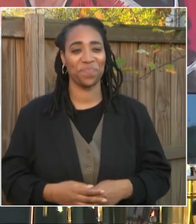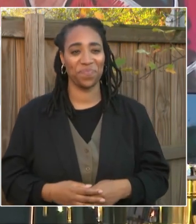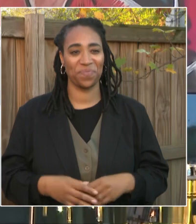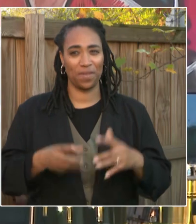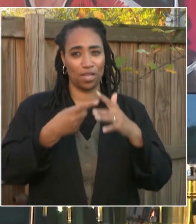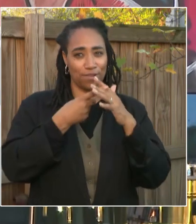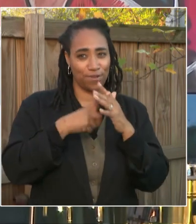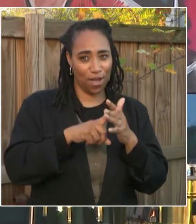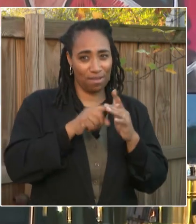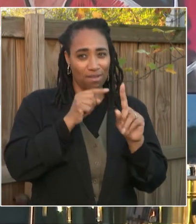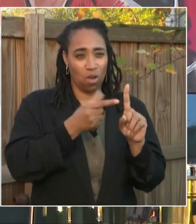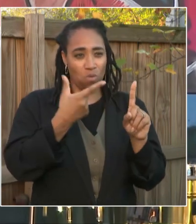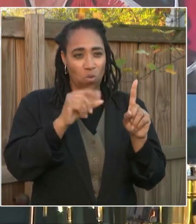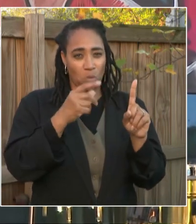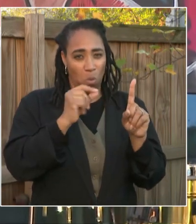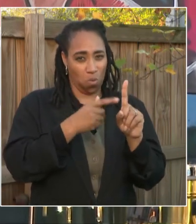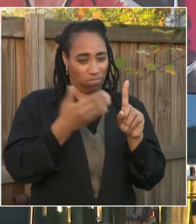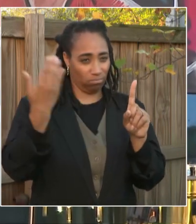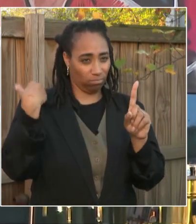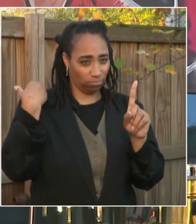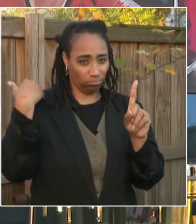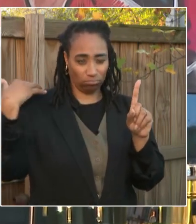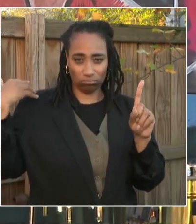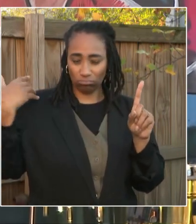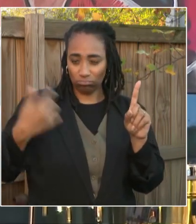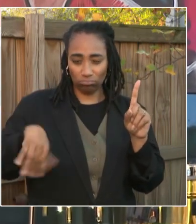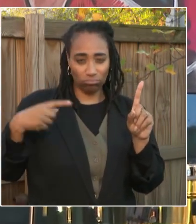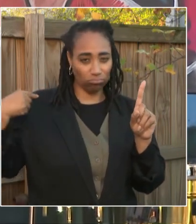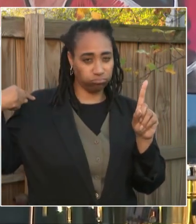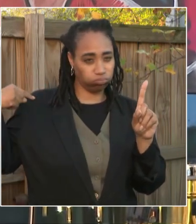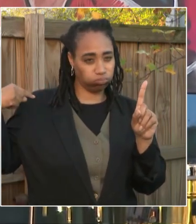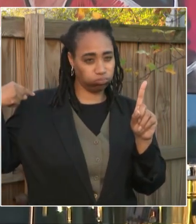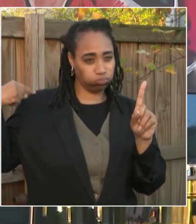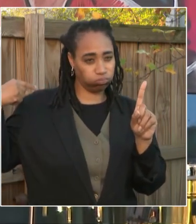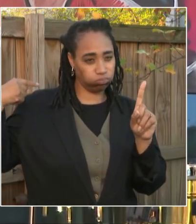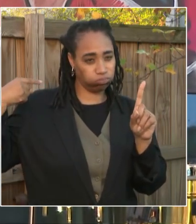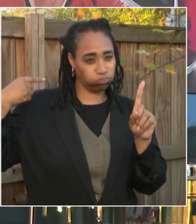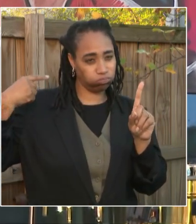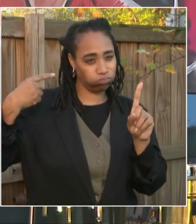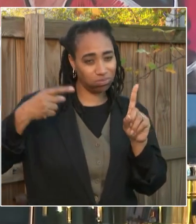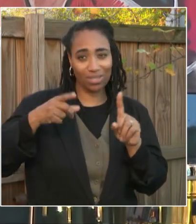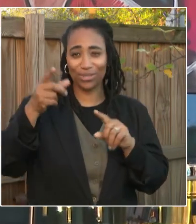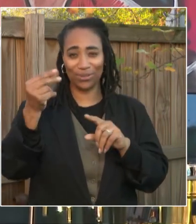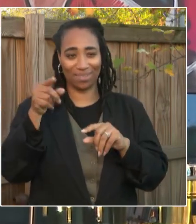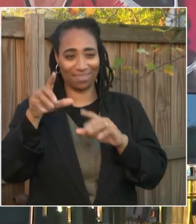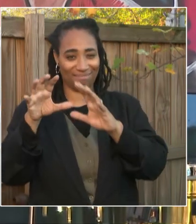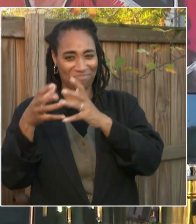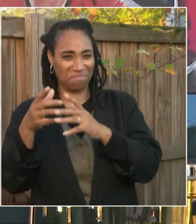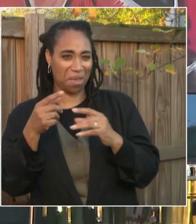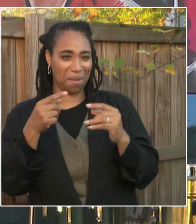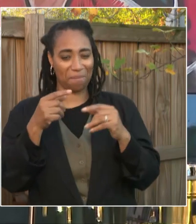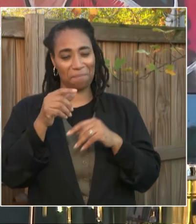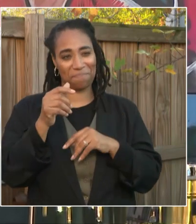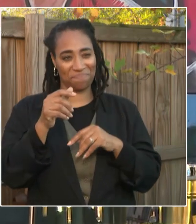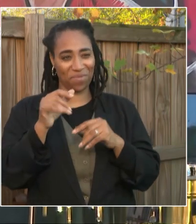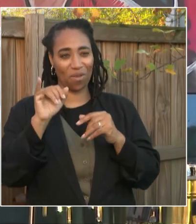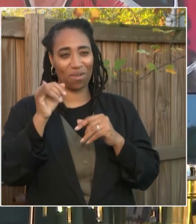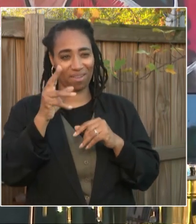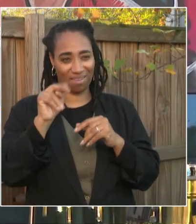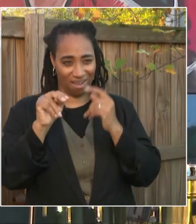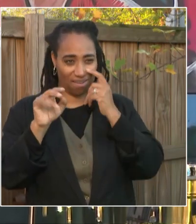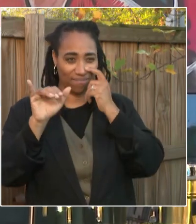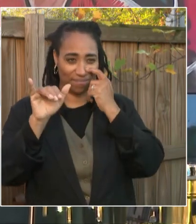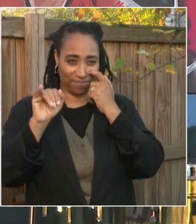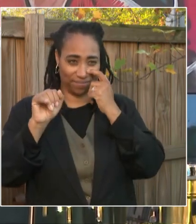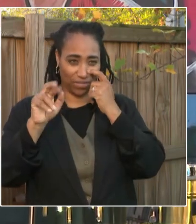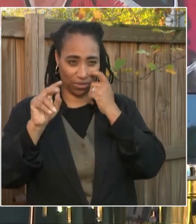it in 2010, and White Boy and them used to do it at the Washington Coliseum all the time. So Go-Go started the verses, y'all. Let's